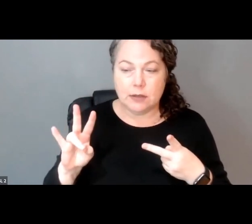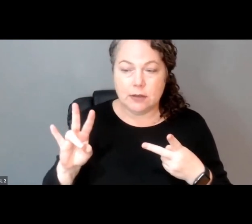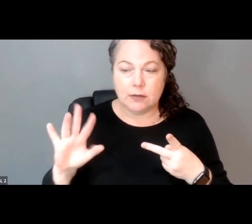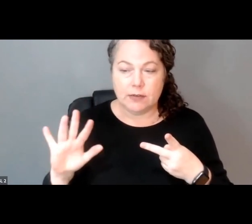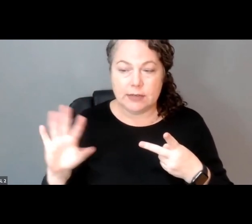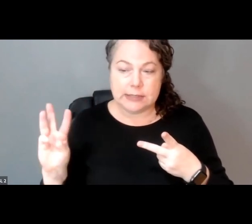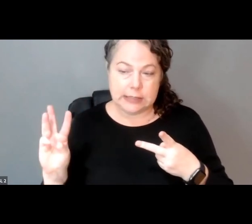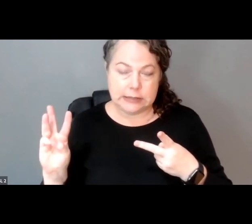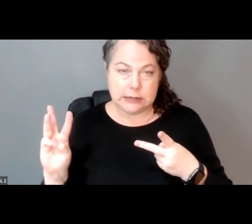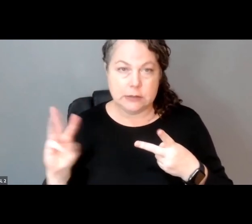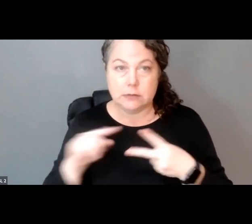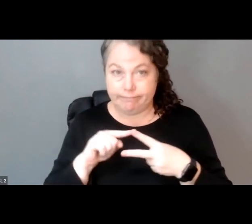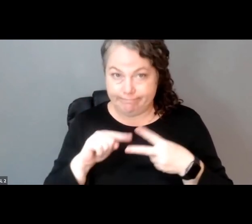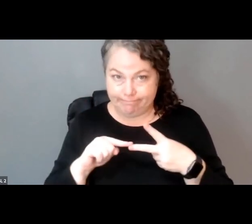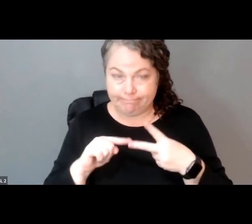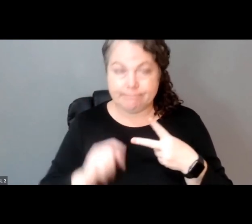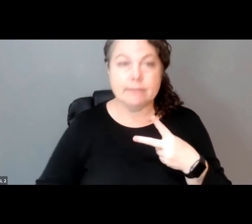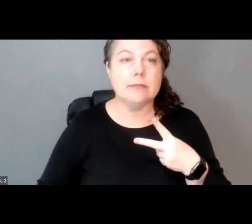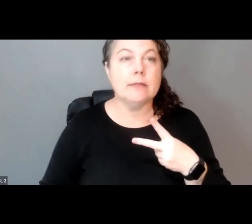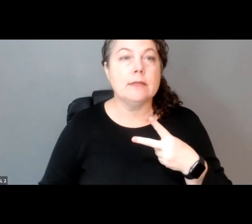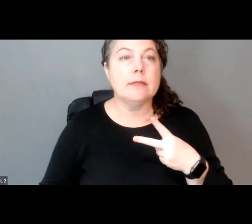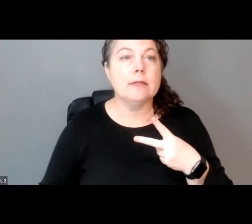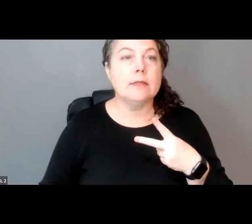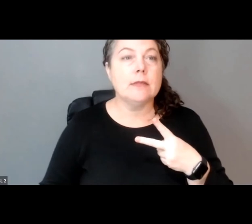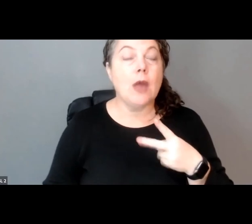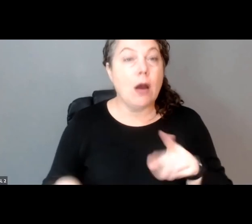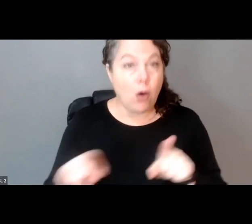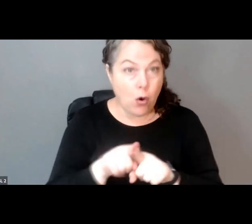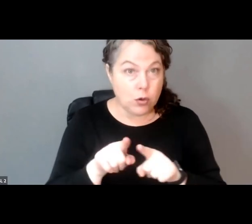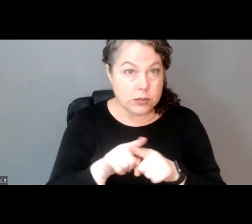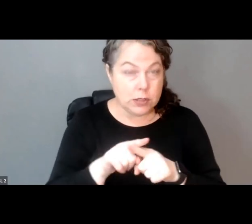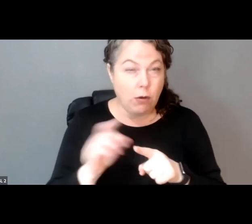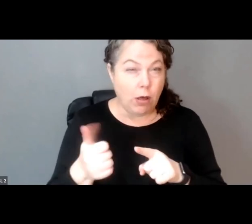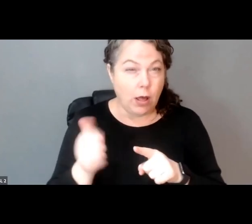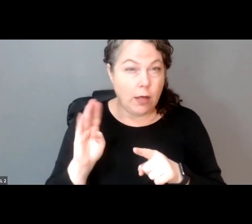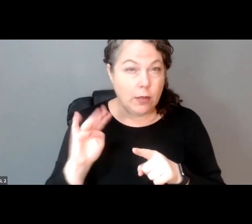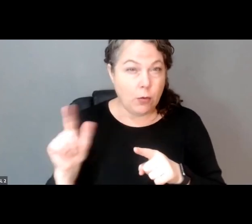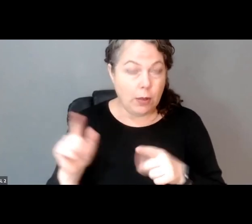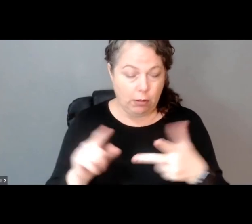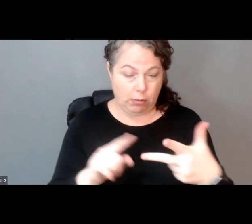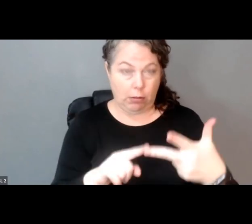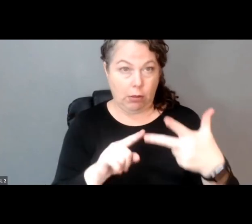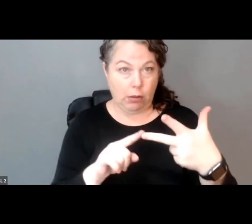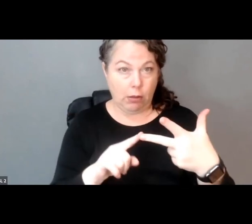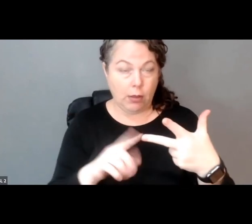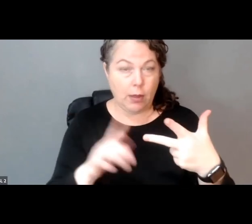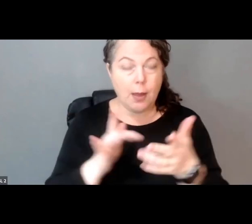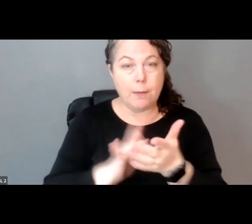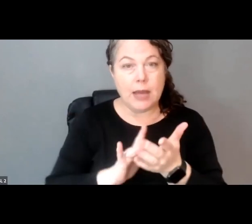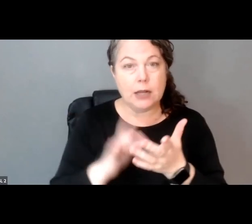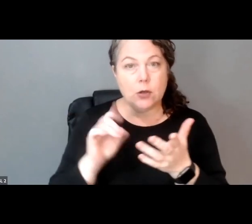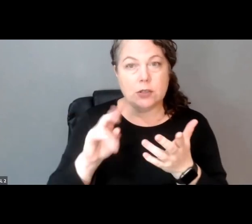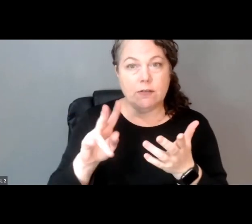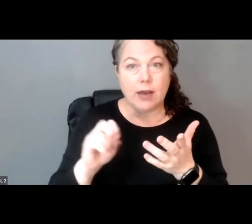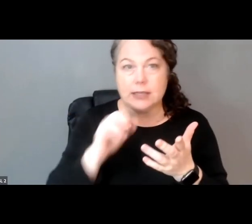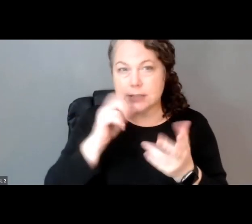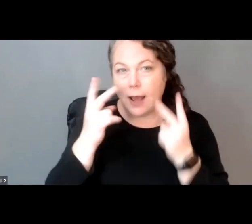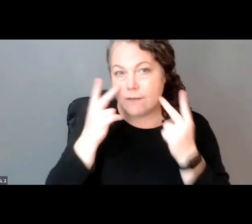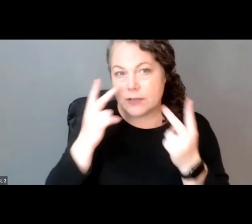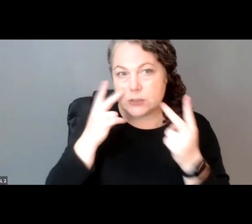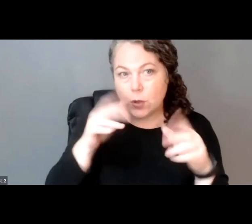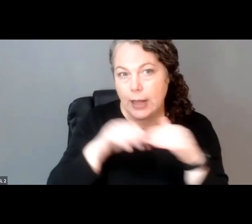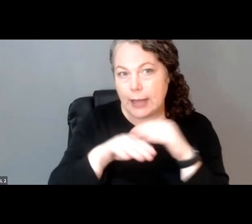4756. And there is also a bill, the Medical Device Nonvisual Accessibility Act,